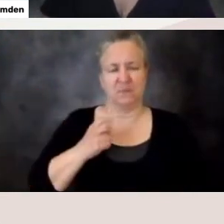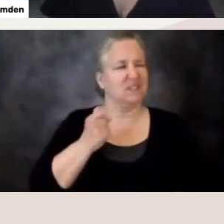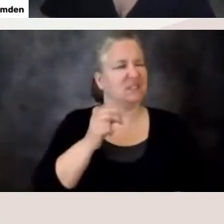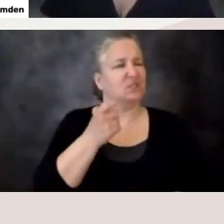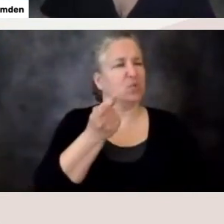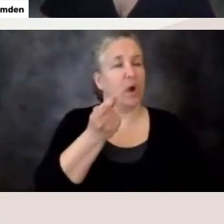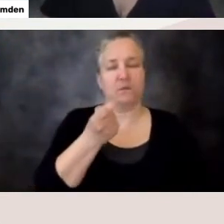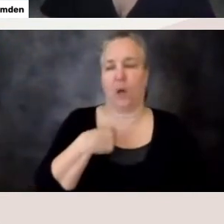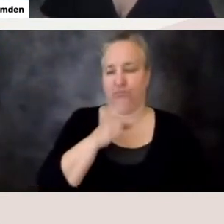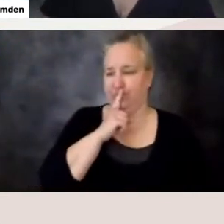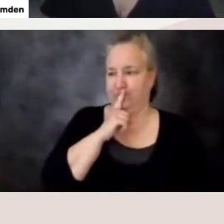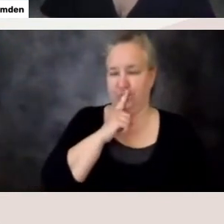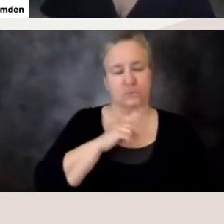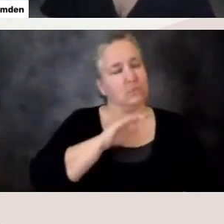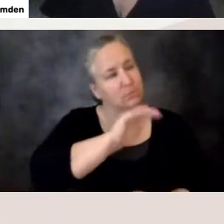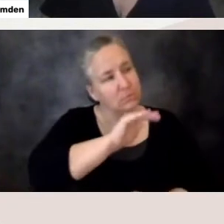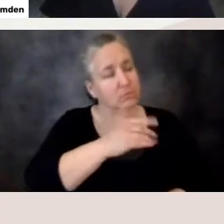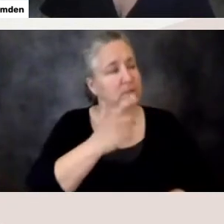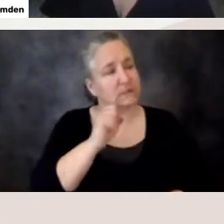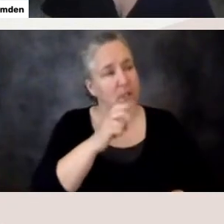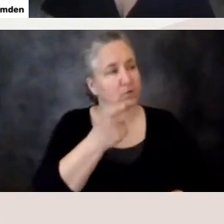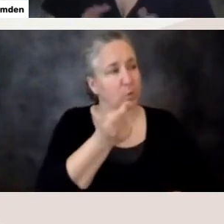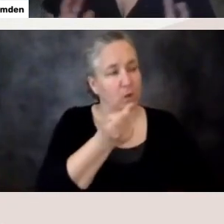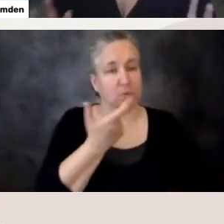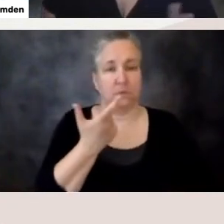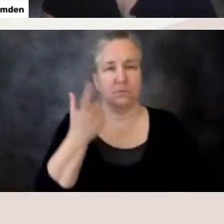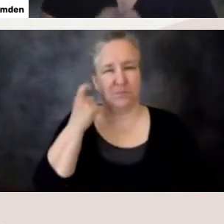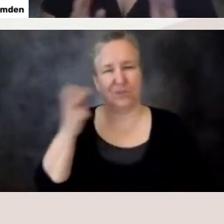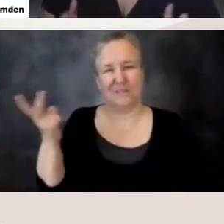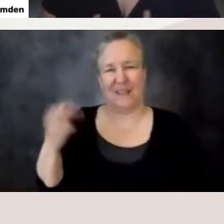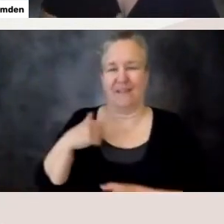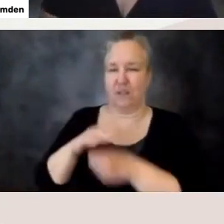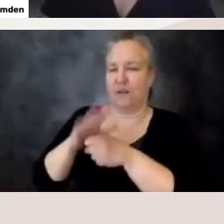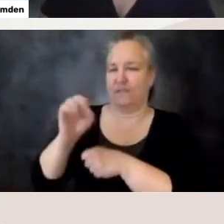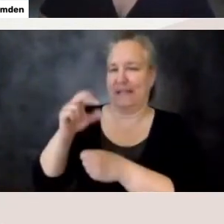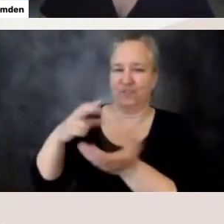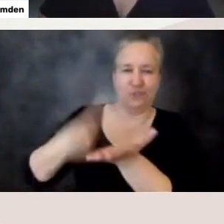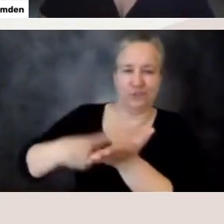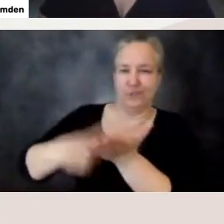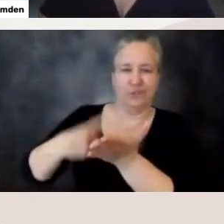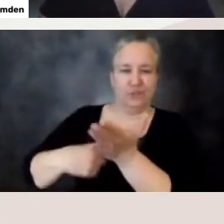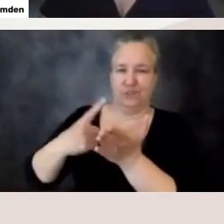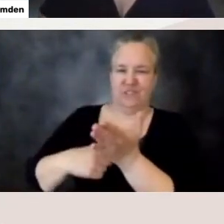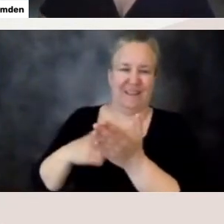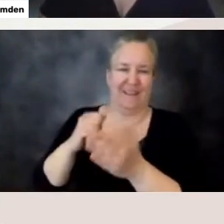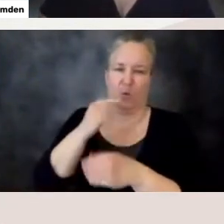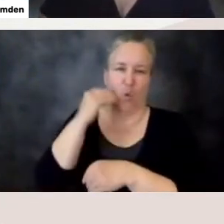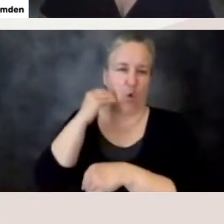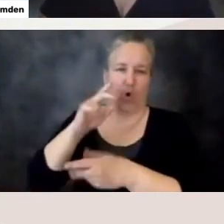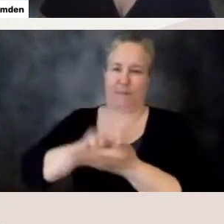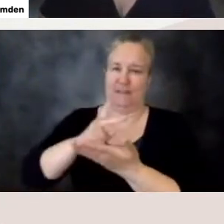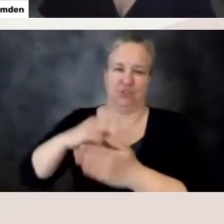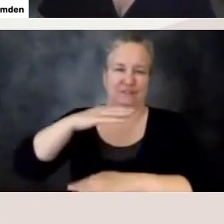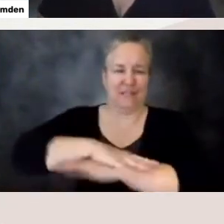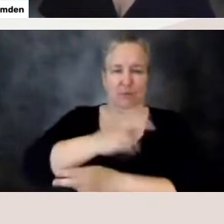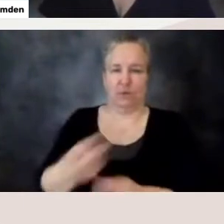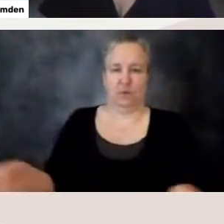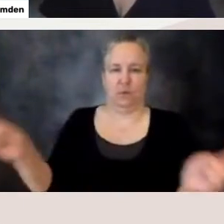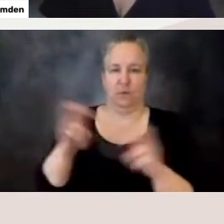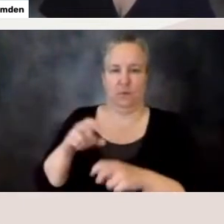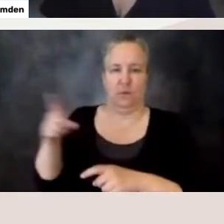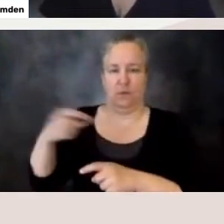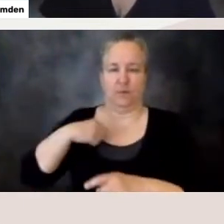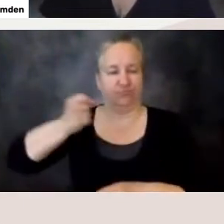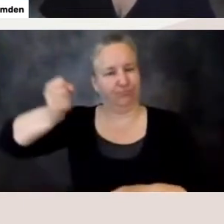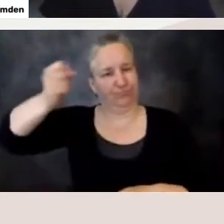them. And they asked, and because they'd had enough cancer discussions around our kitchen table by that time, they speak it